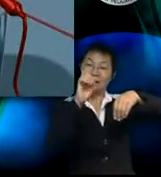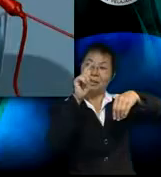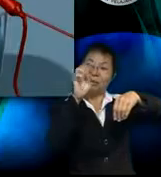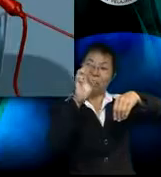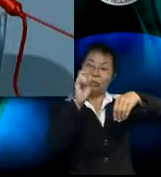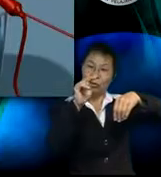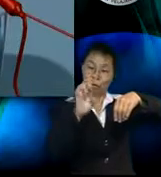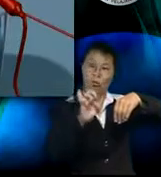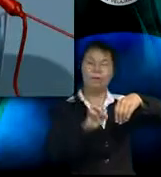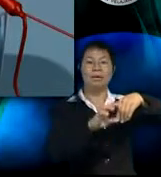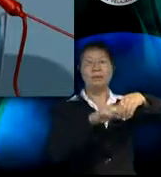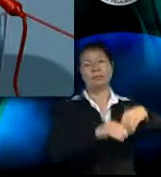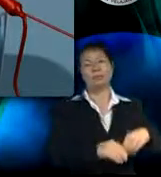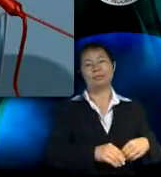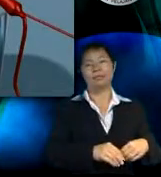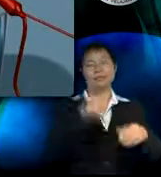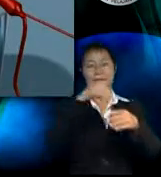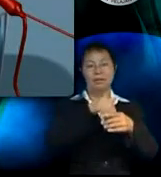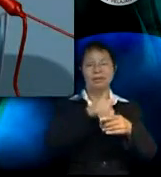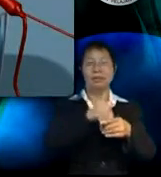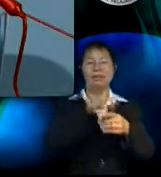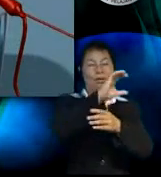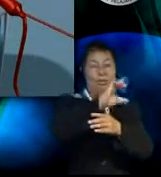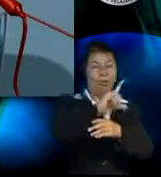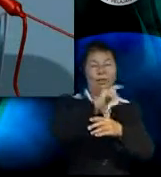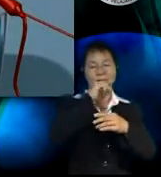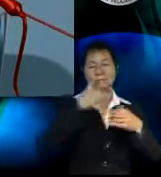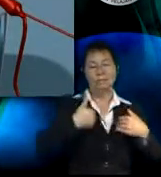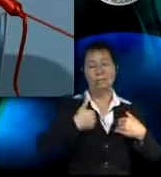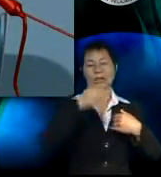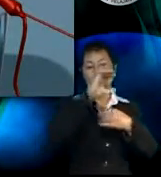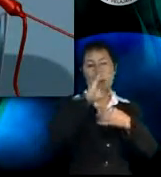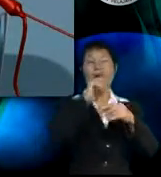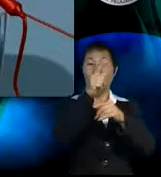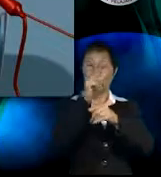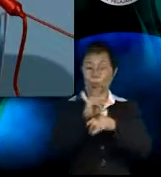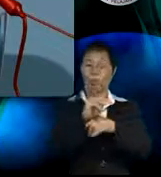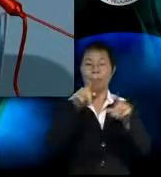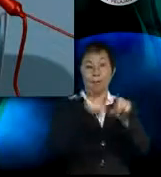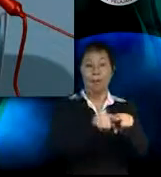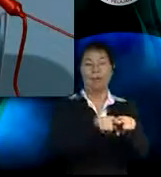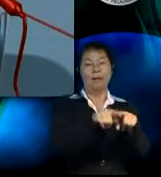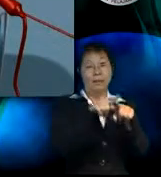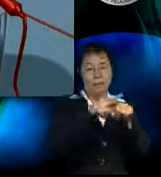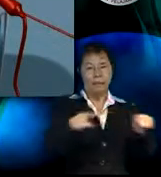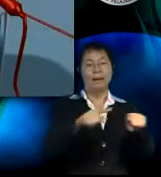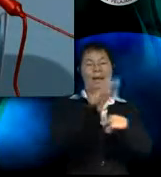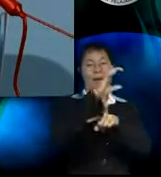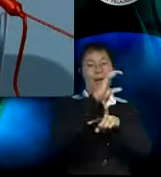the atmosphere, chlorine does not exist as chlorine atom, but as chlorine